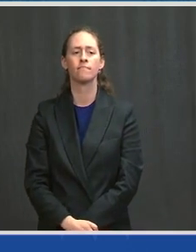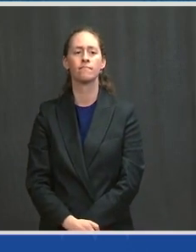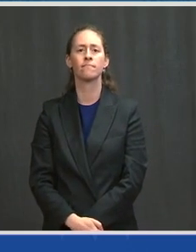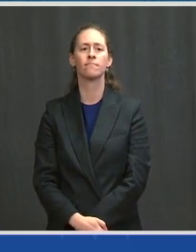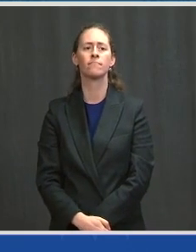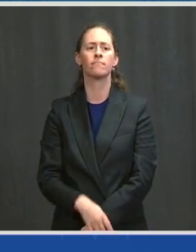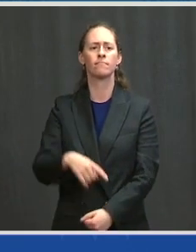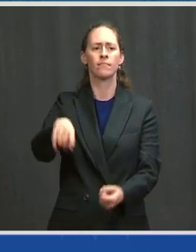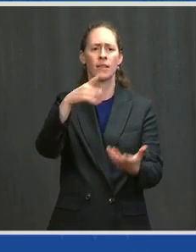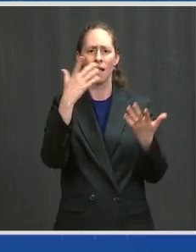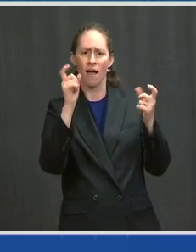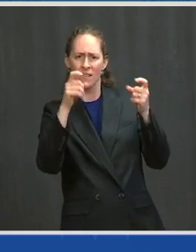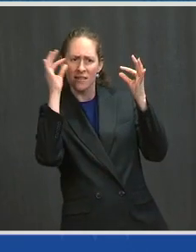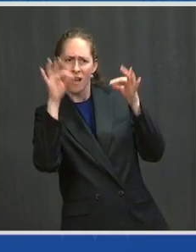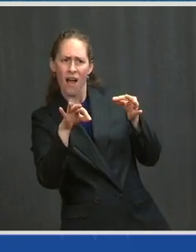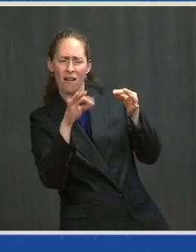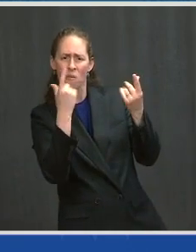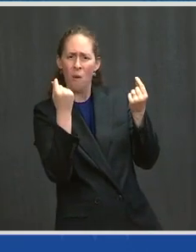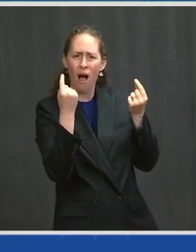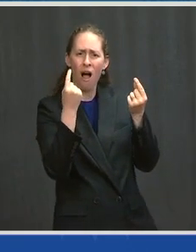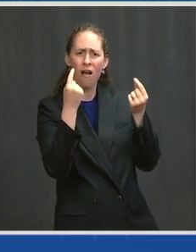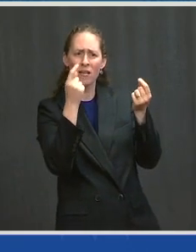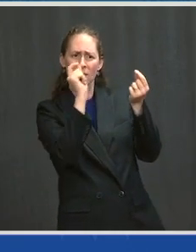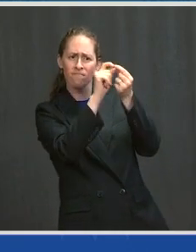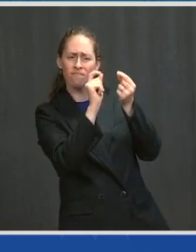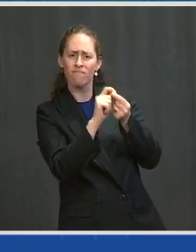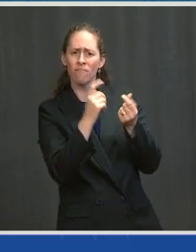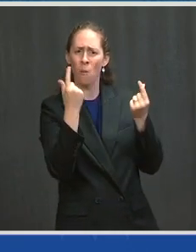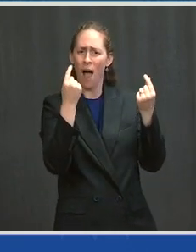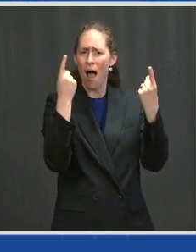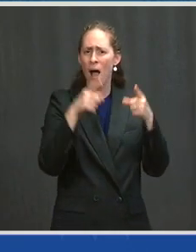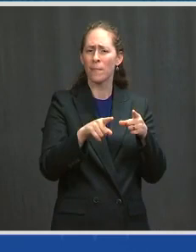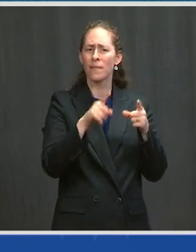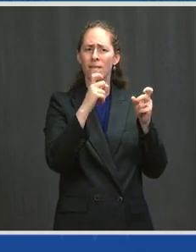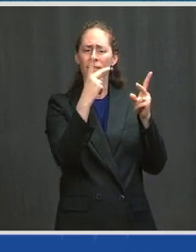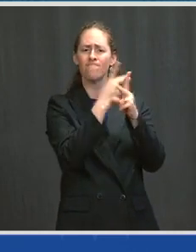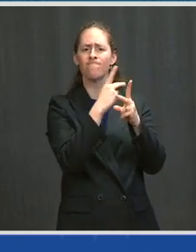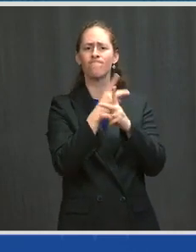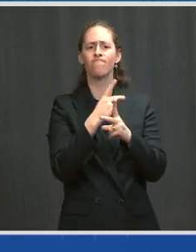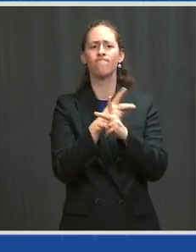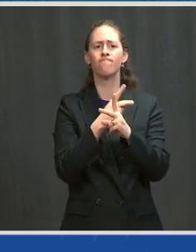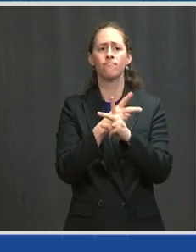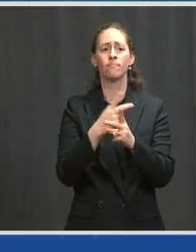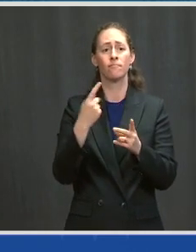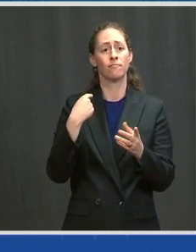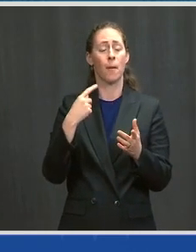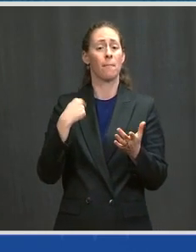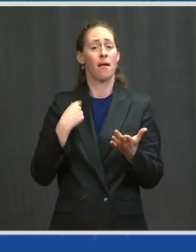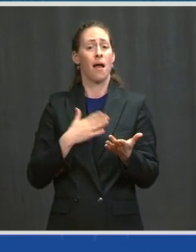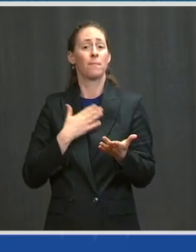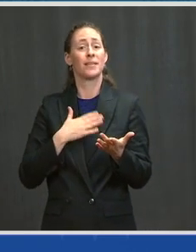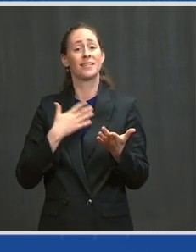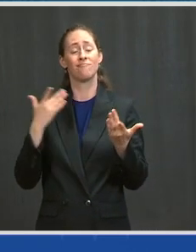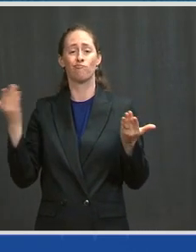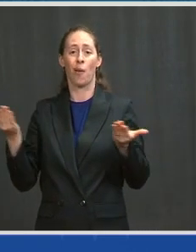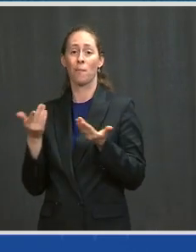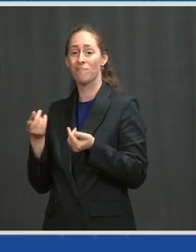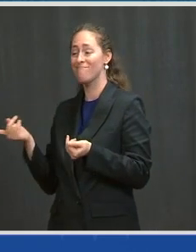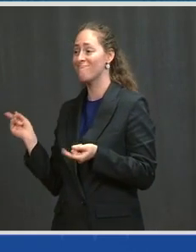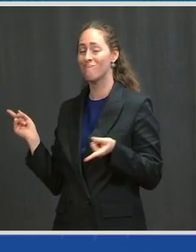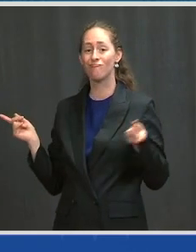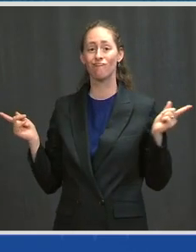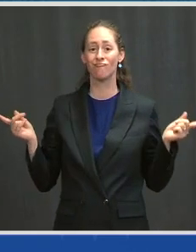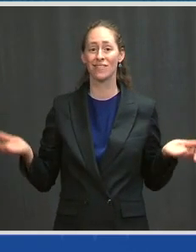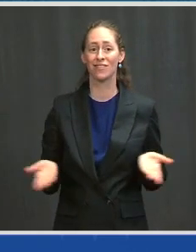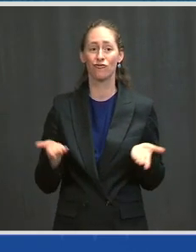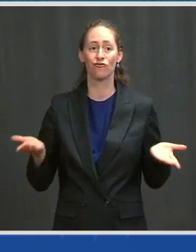exactly what the state of play is. But I'm glad to welcome everyone here to the adjunct to the